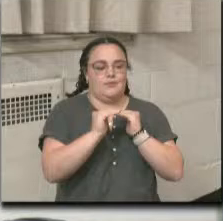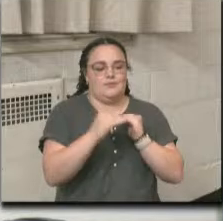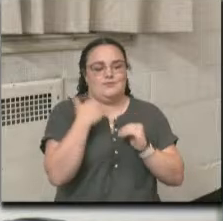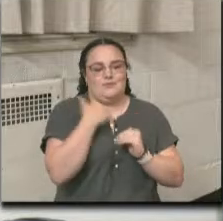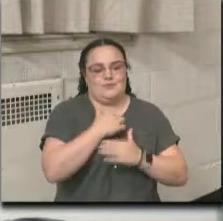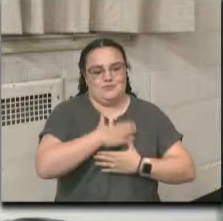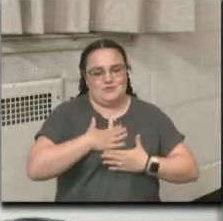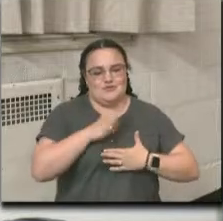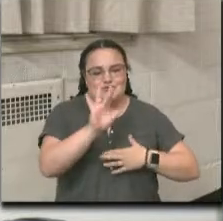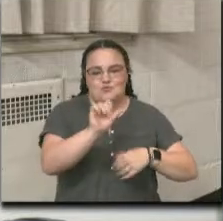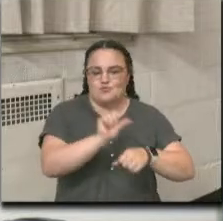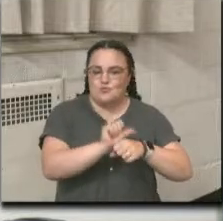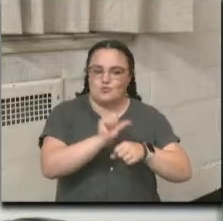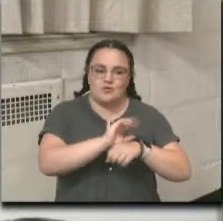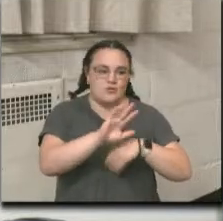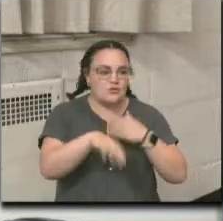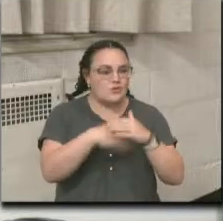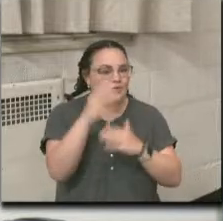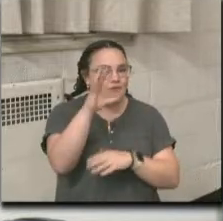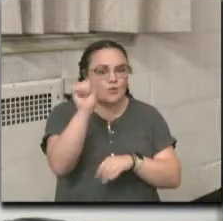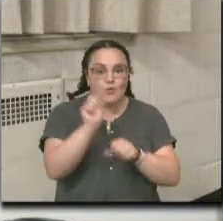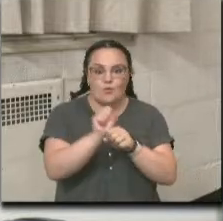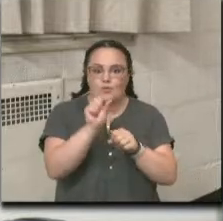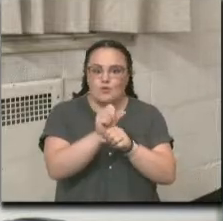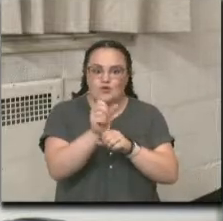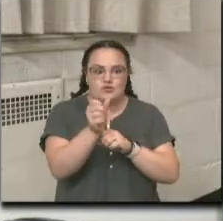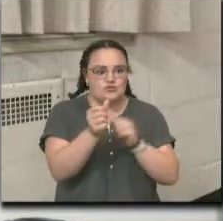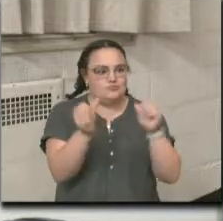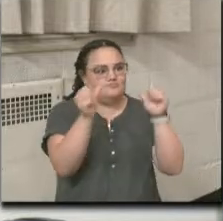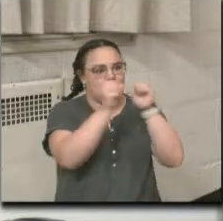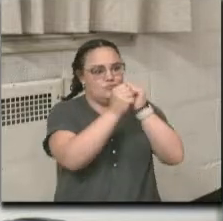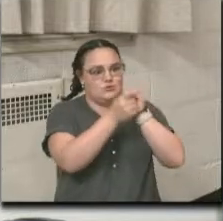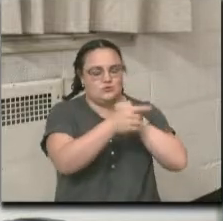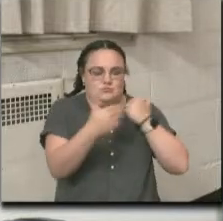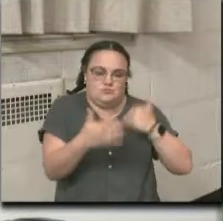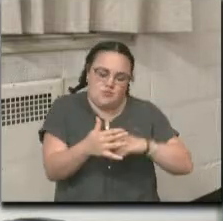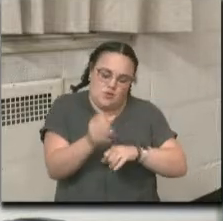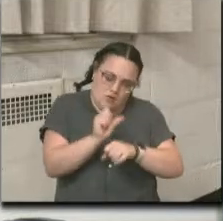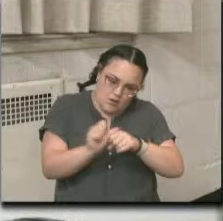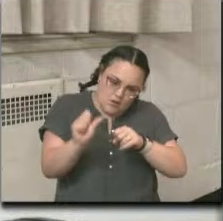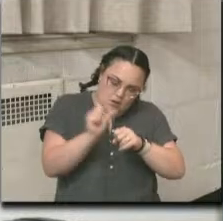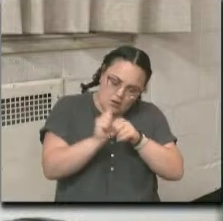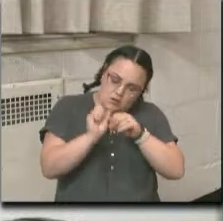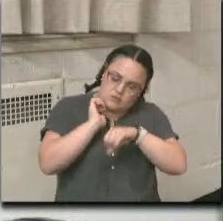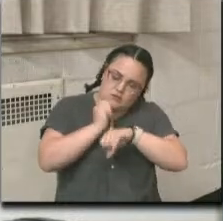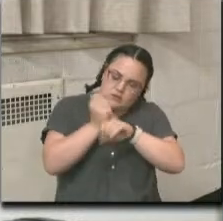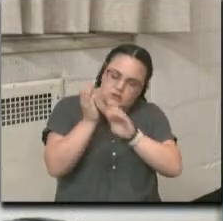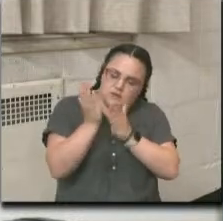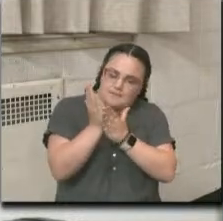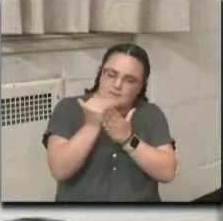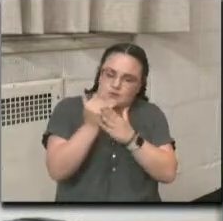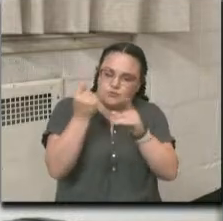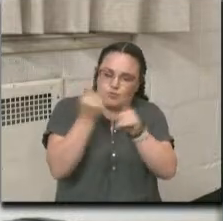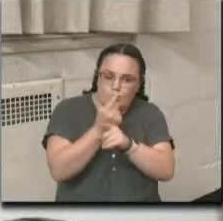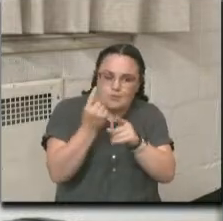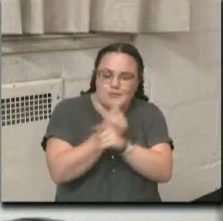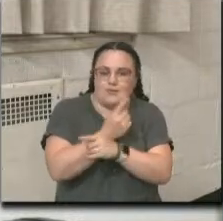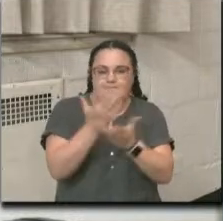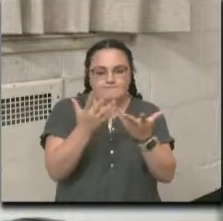much appreciated, and all of your colleagues who, of course, have to work very hard to make sure that this budget is